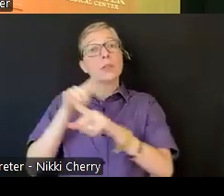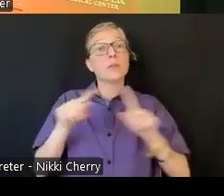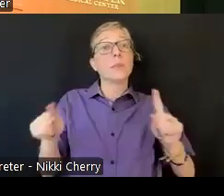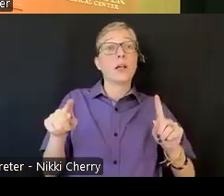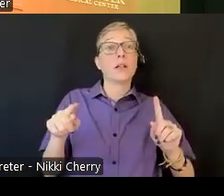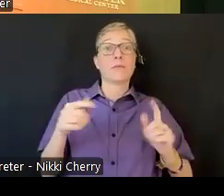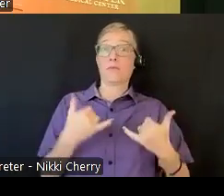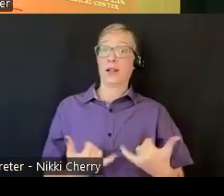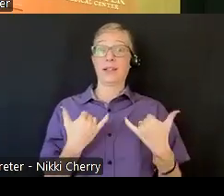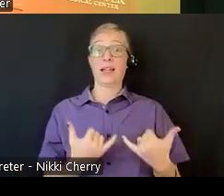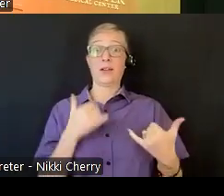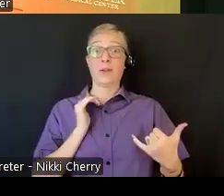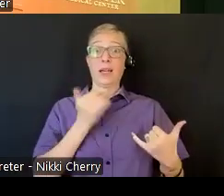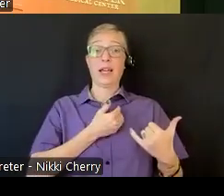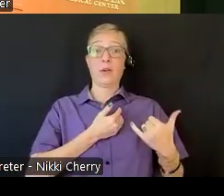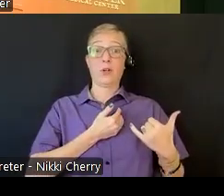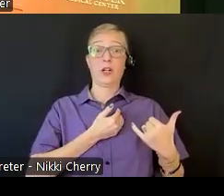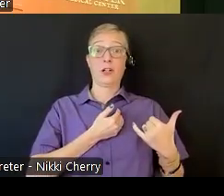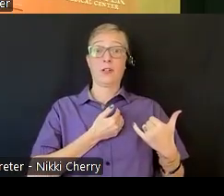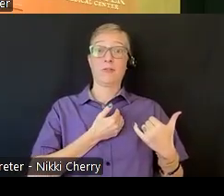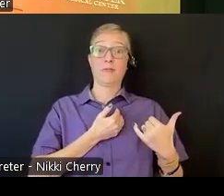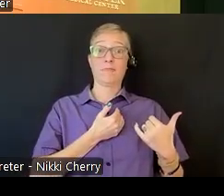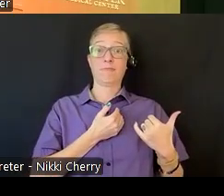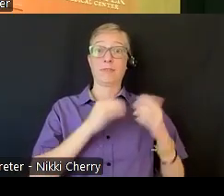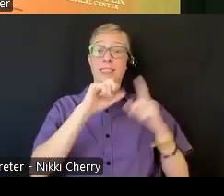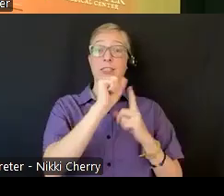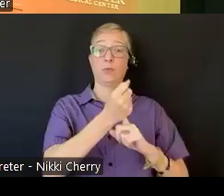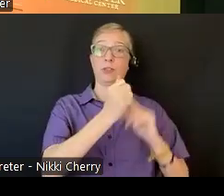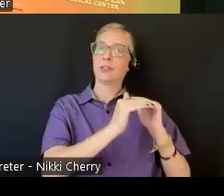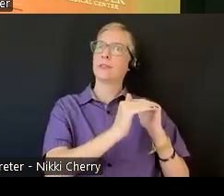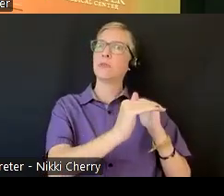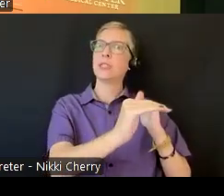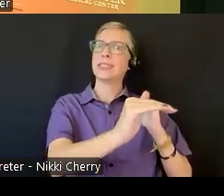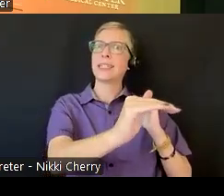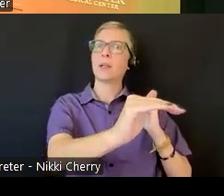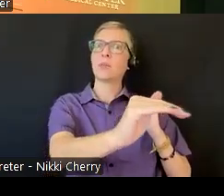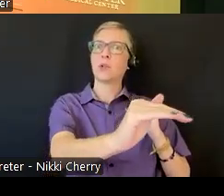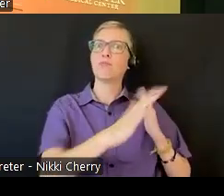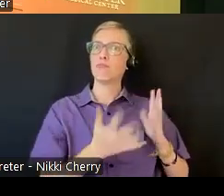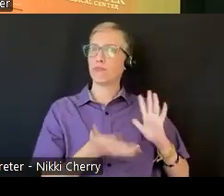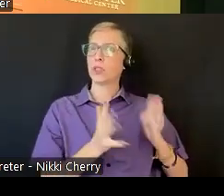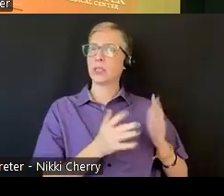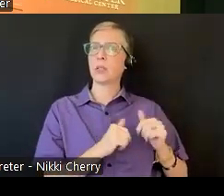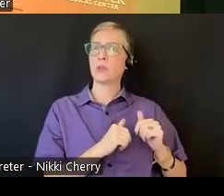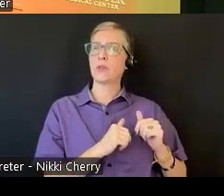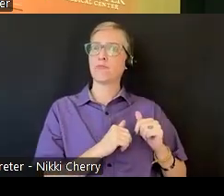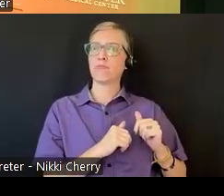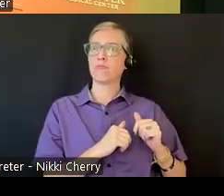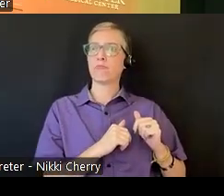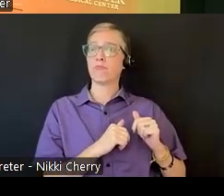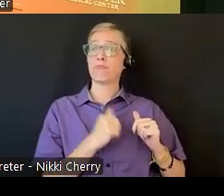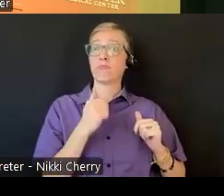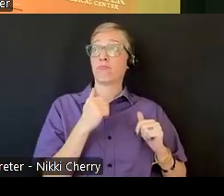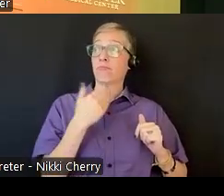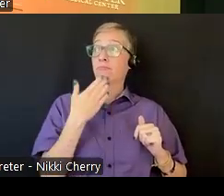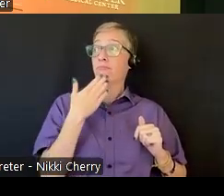tenure. I have not touched anything about the 7-division structure. Only thing that I tinkered with it is the